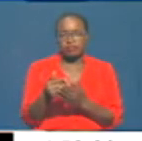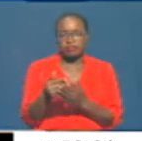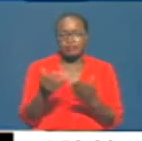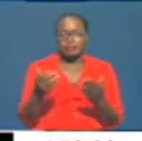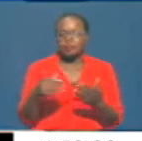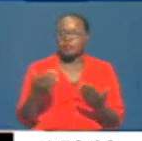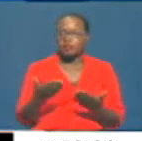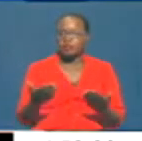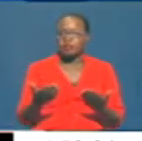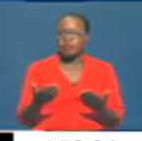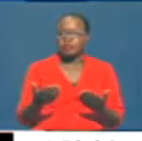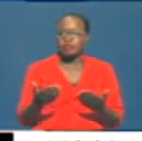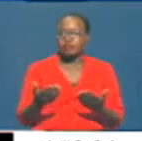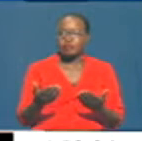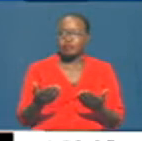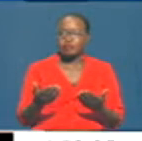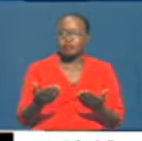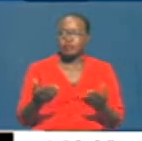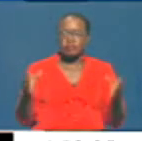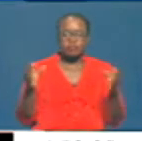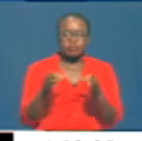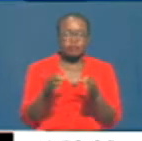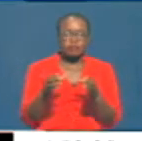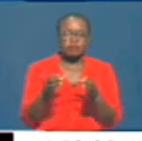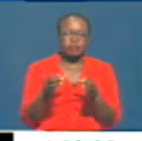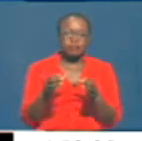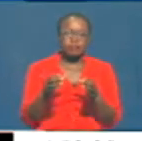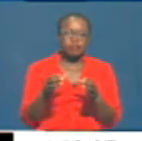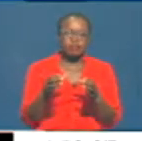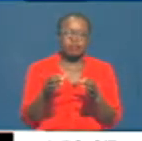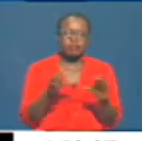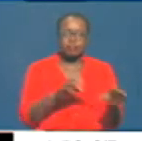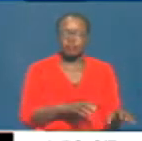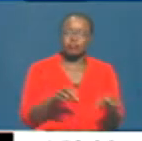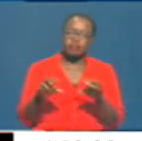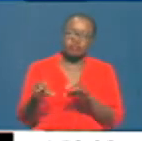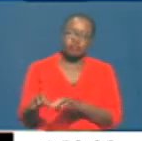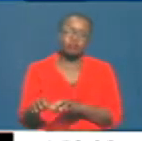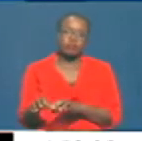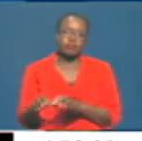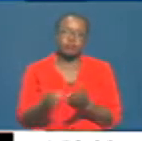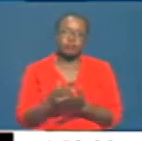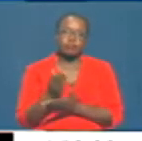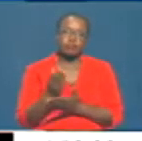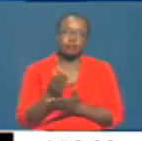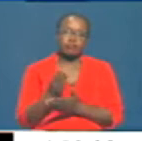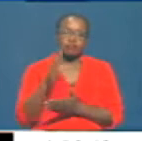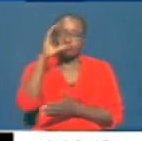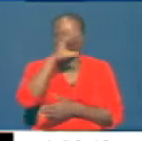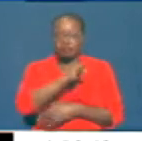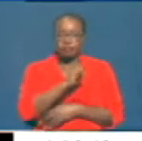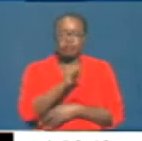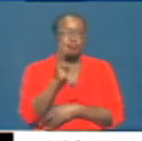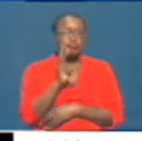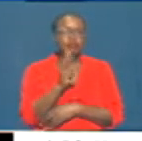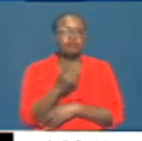at, we look for communities that are really suffering through the lack of water. And so obviously